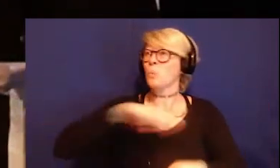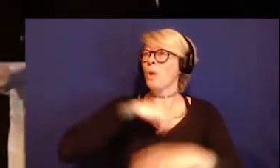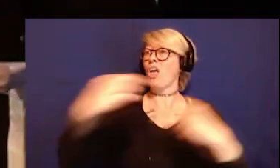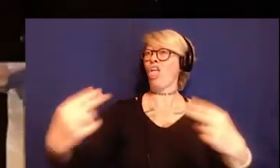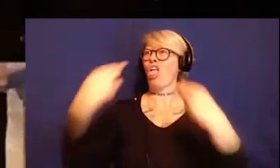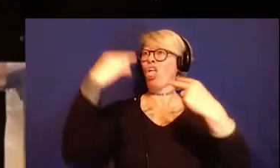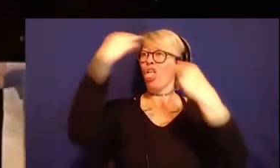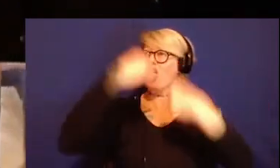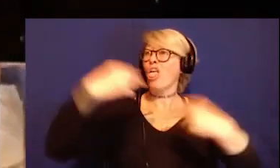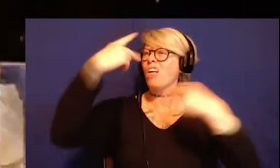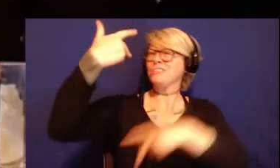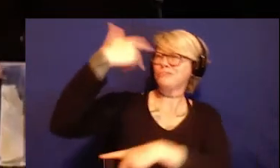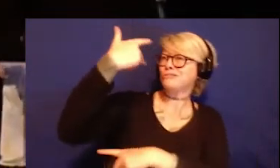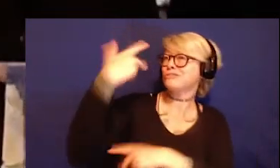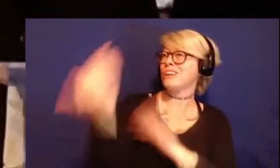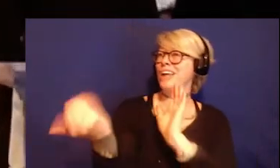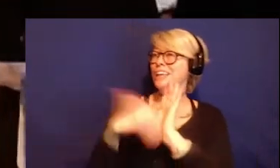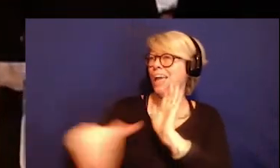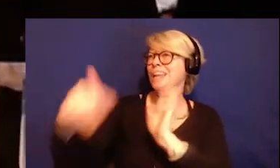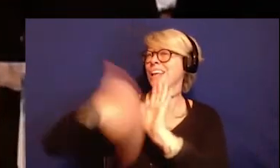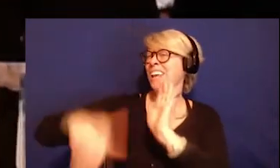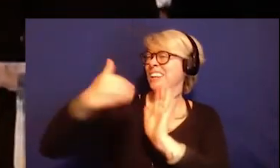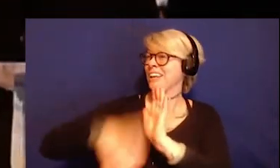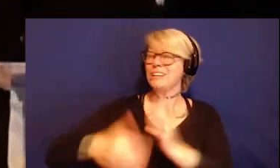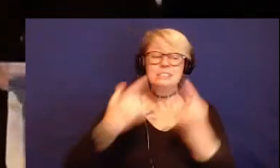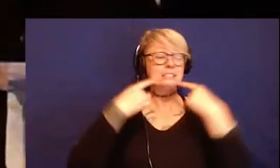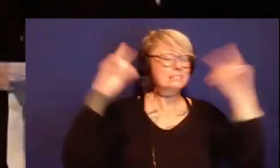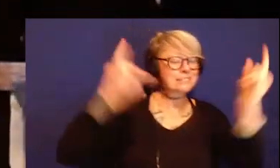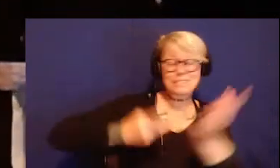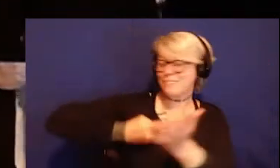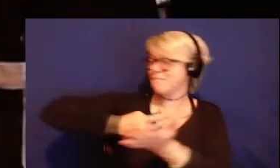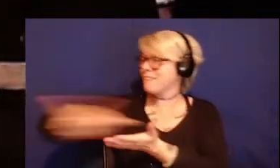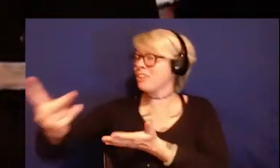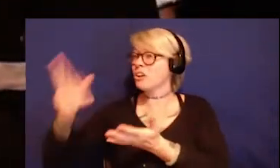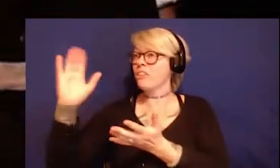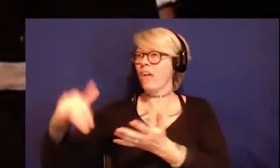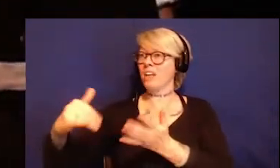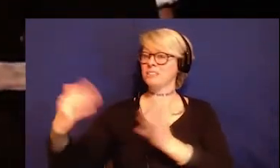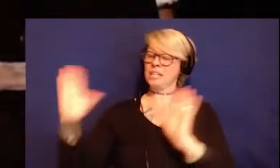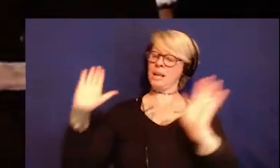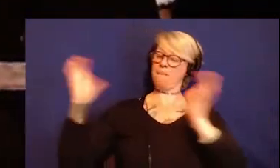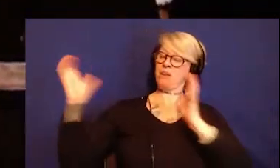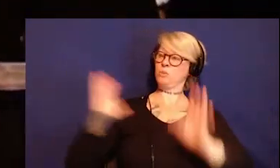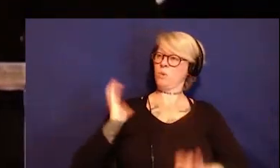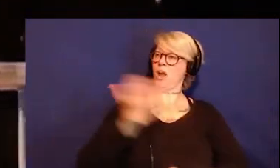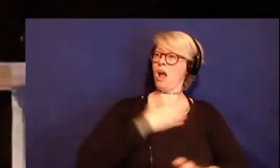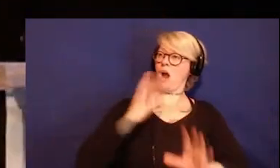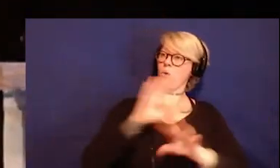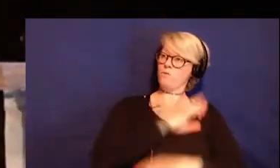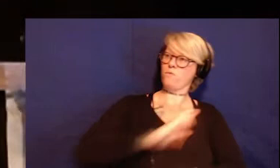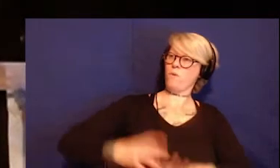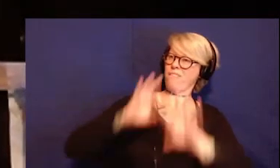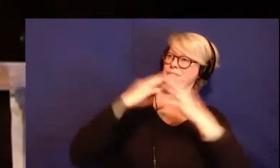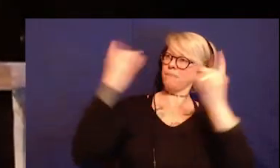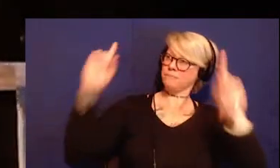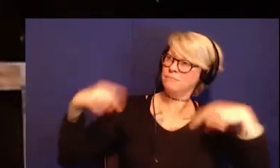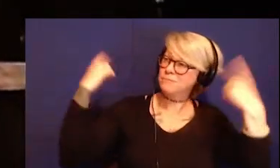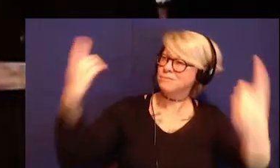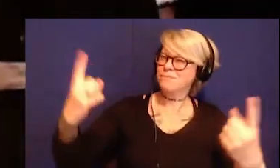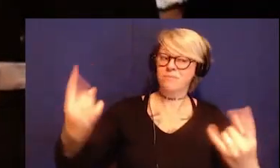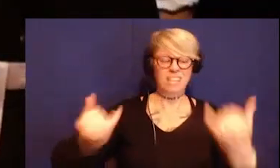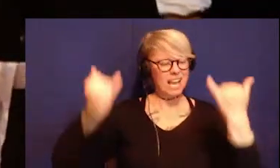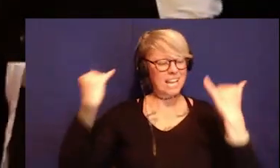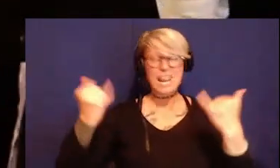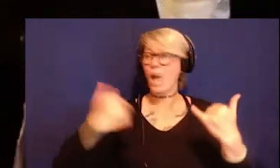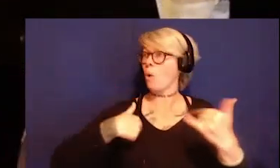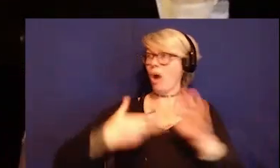publicly? And any success, any failure will be weighed against the institution. And even now, even after it has been taken from